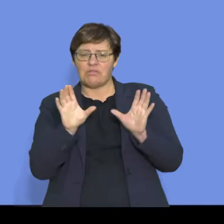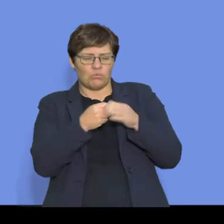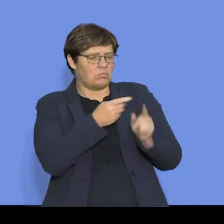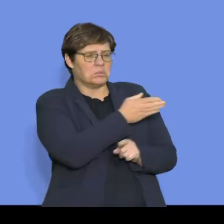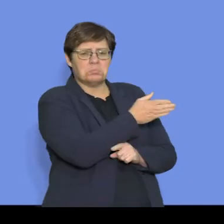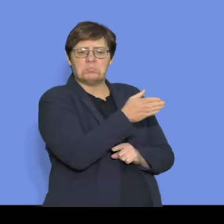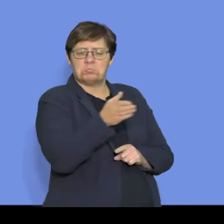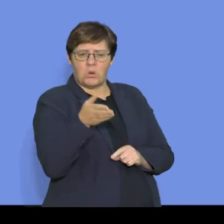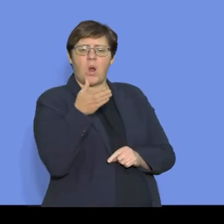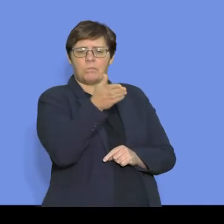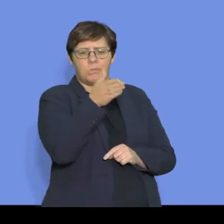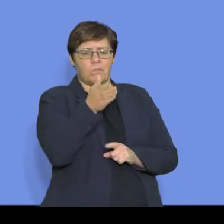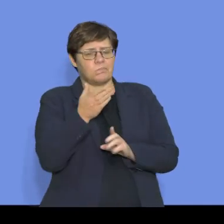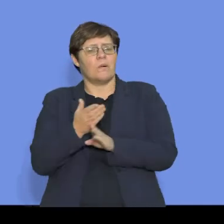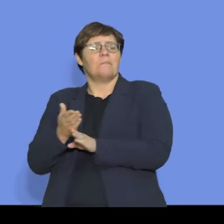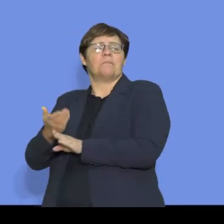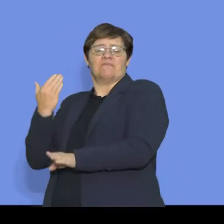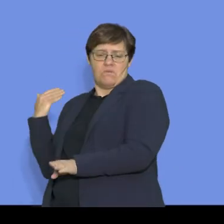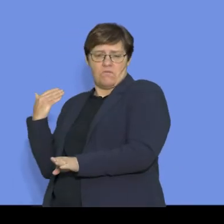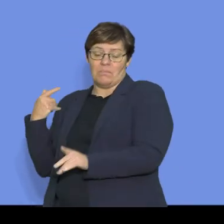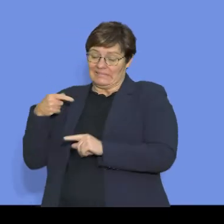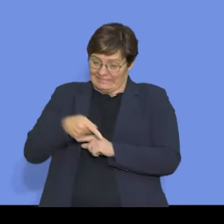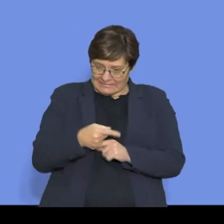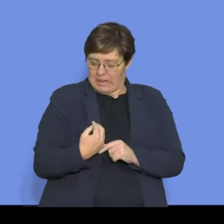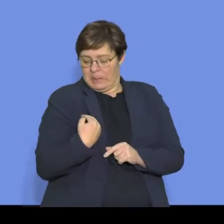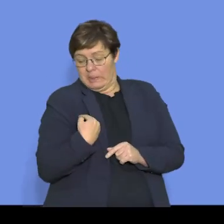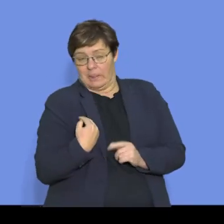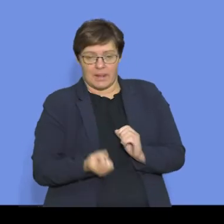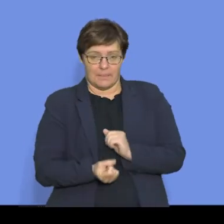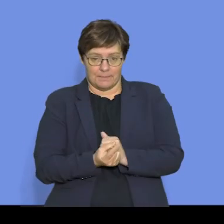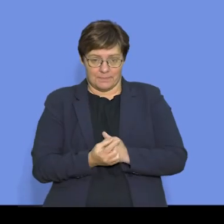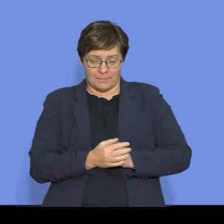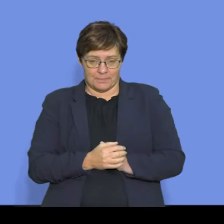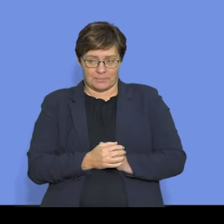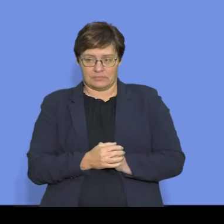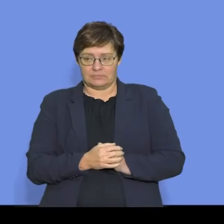groups of animals were present much, much earlier.